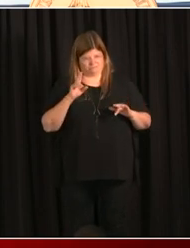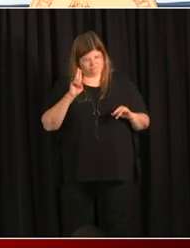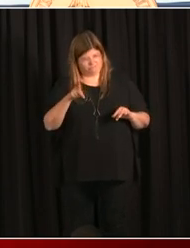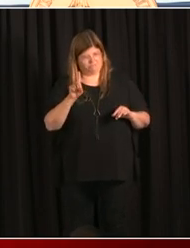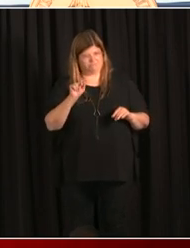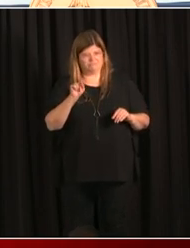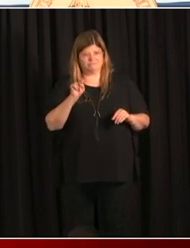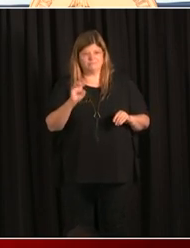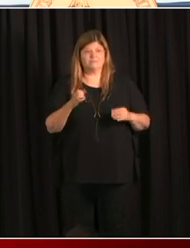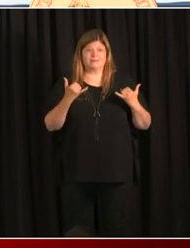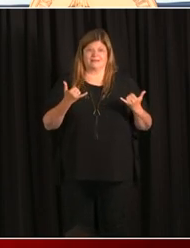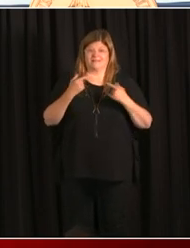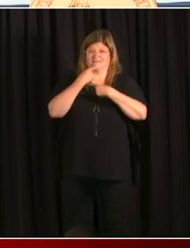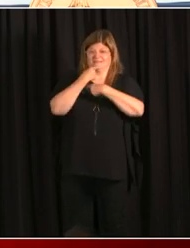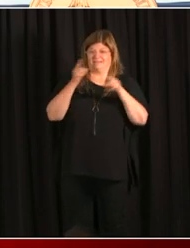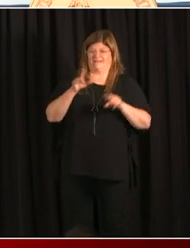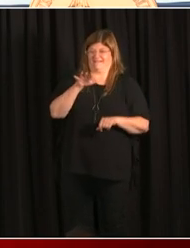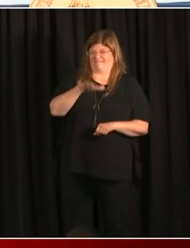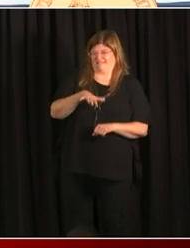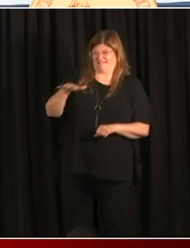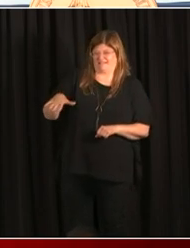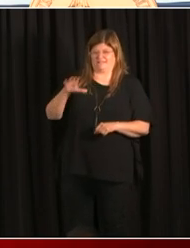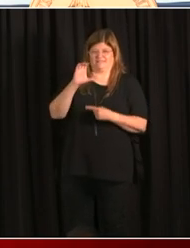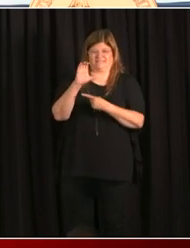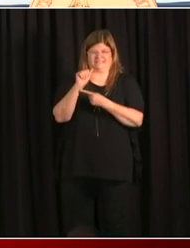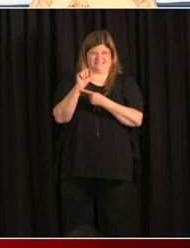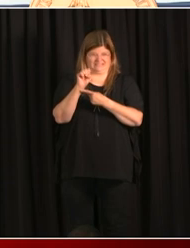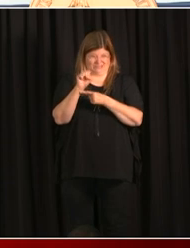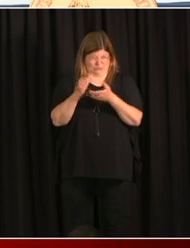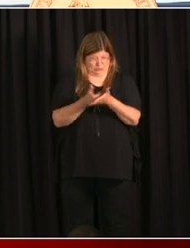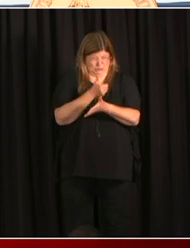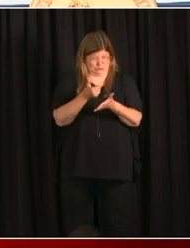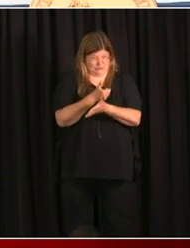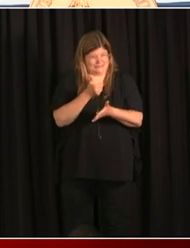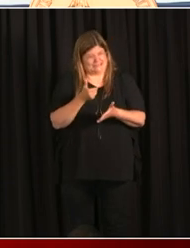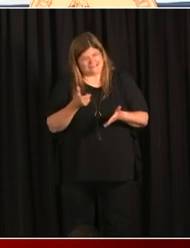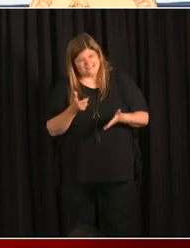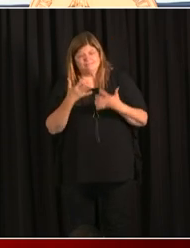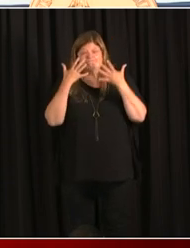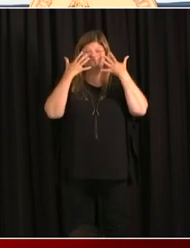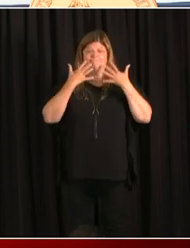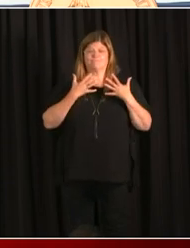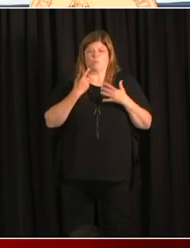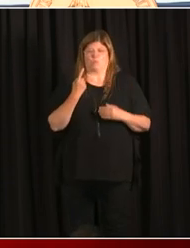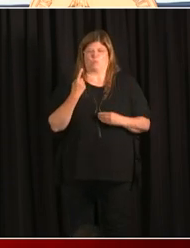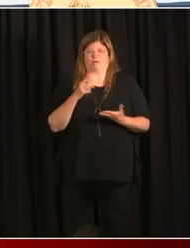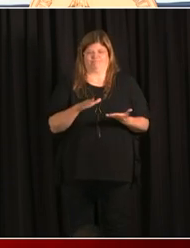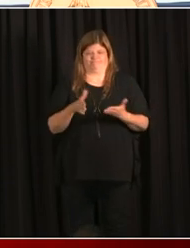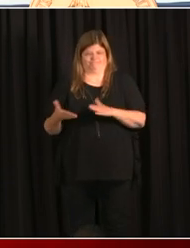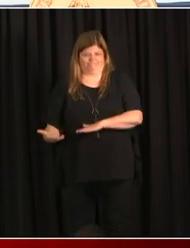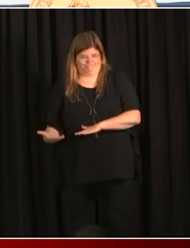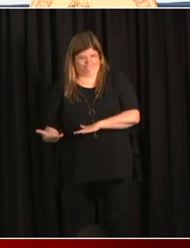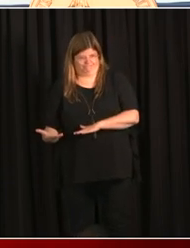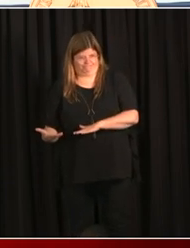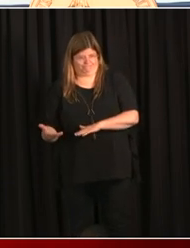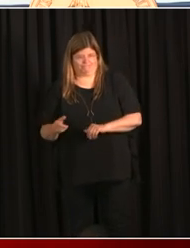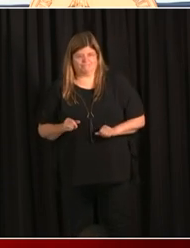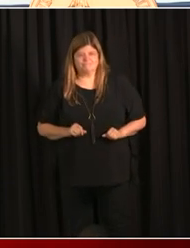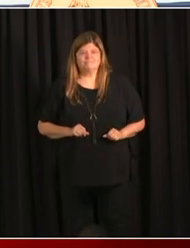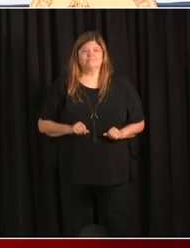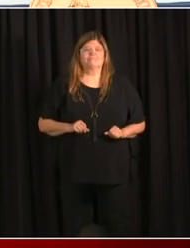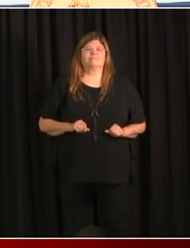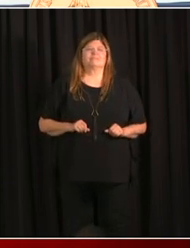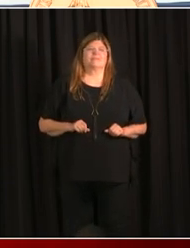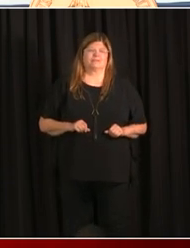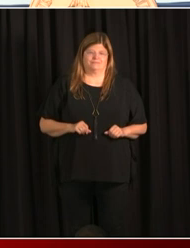announced 55 new COVID cases, and sadly we also announced another Washingtonian